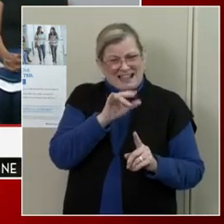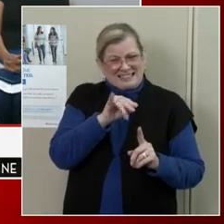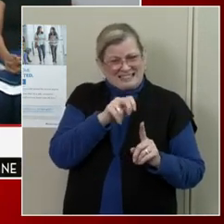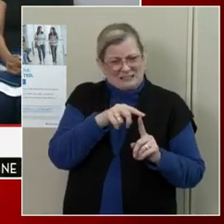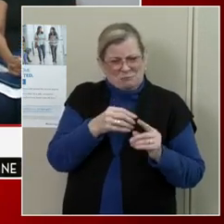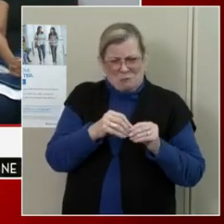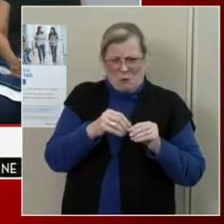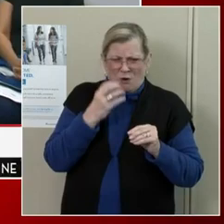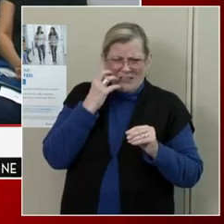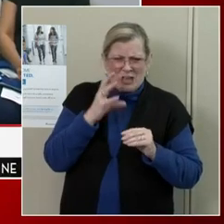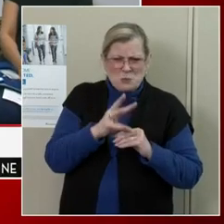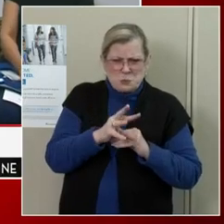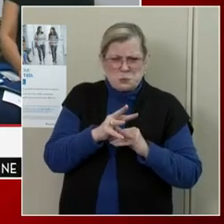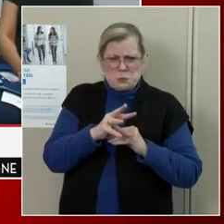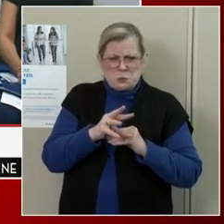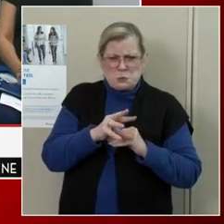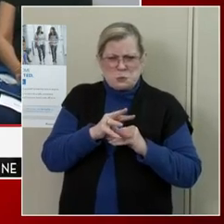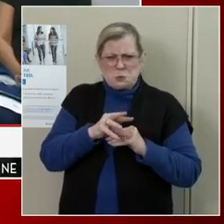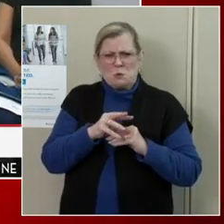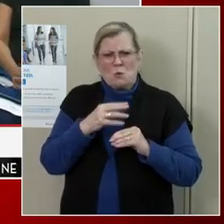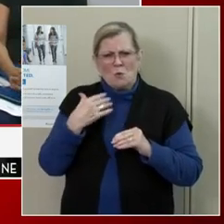So you need a different size needle to pull it out. Right.